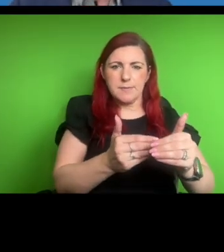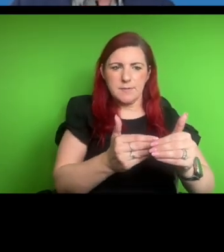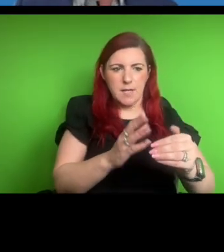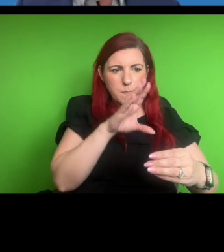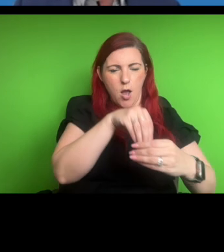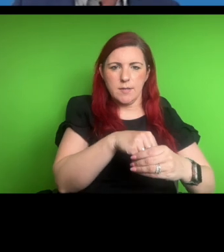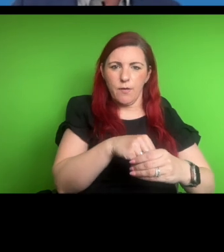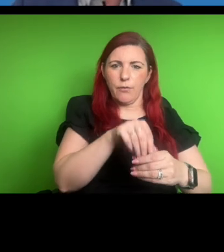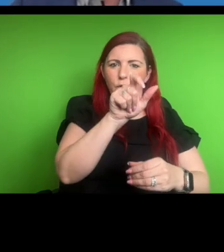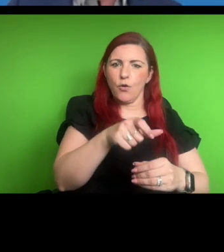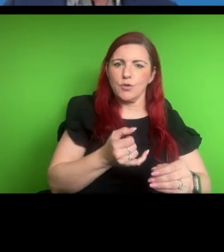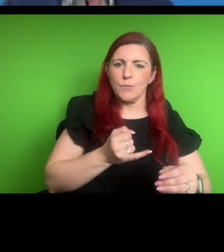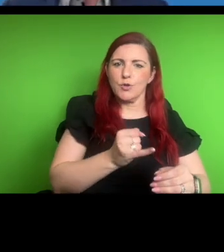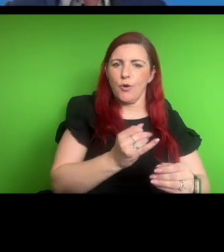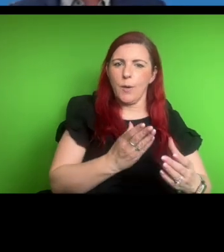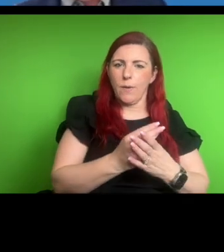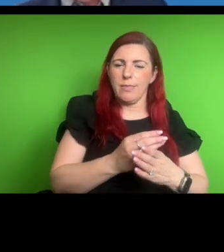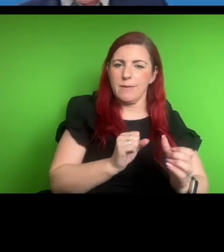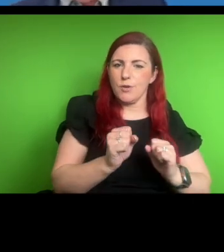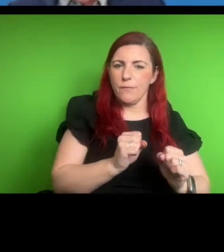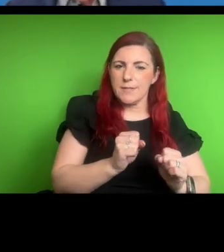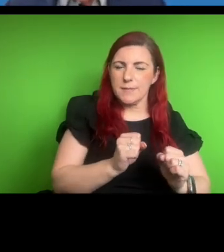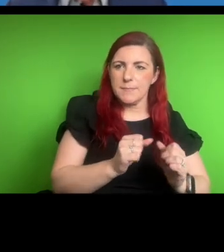And we're particularly impressed that the standard